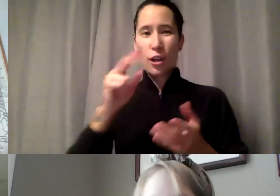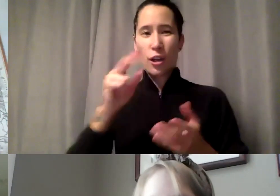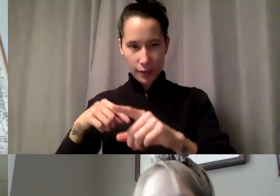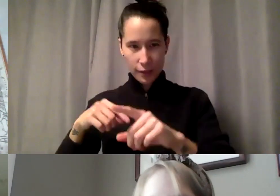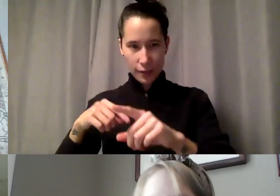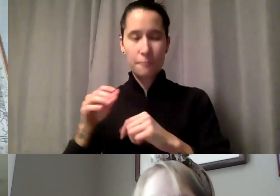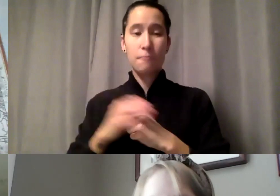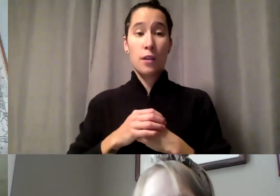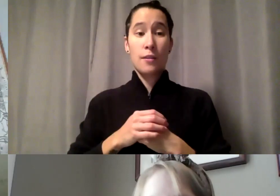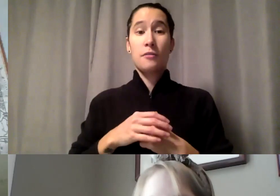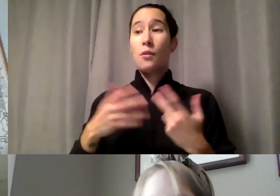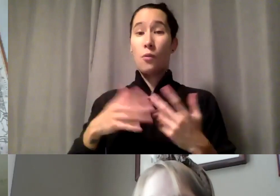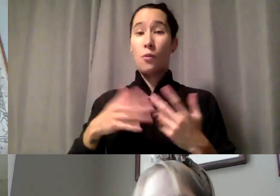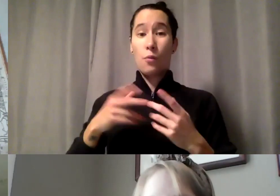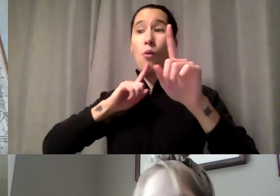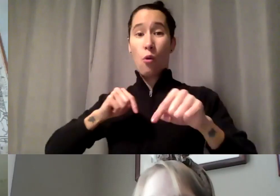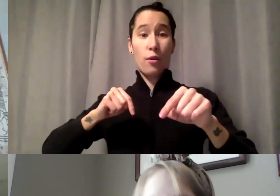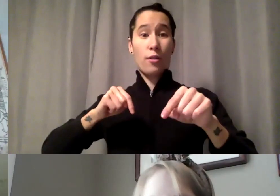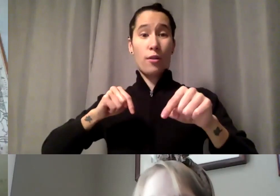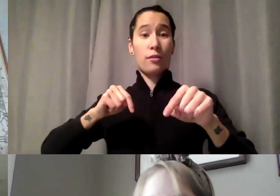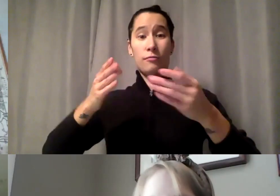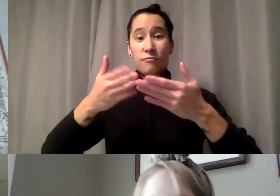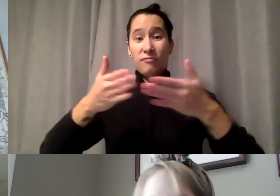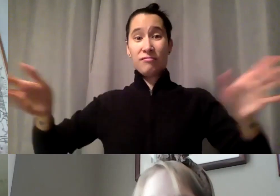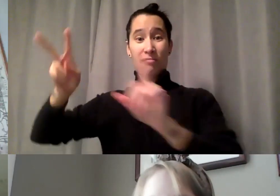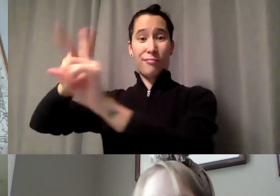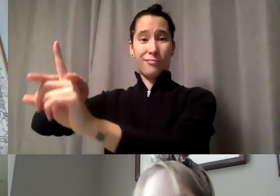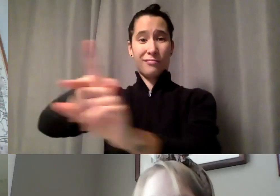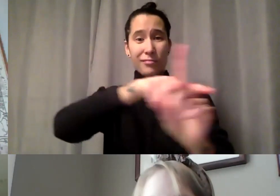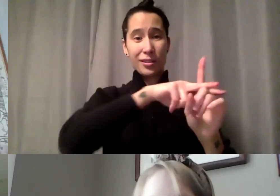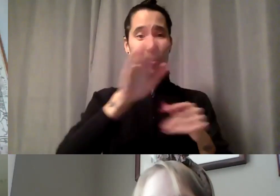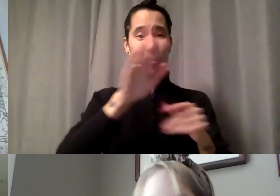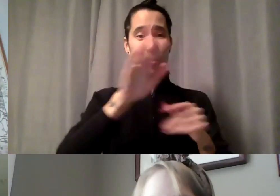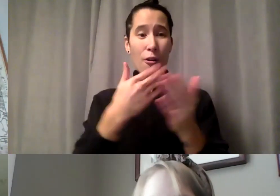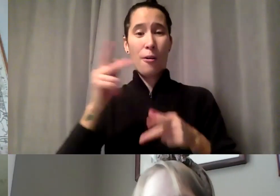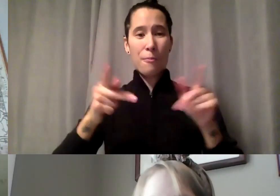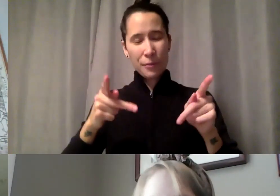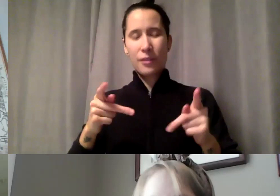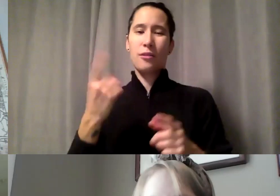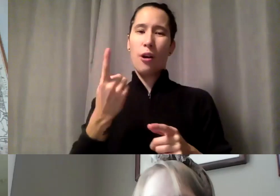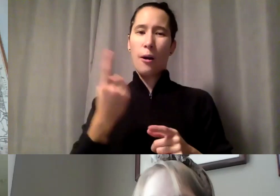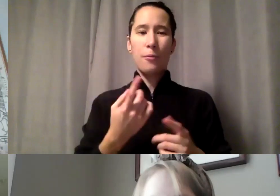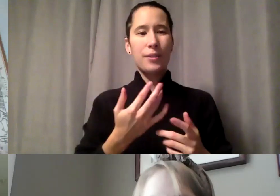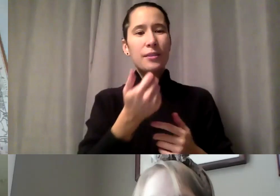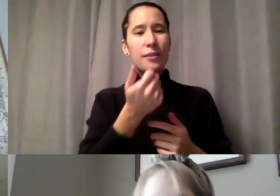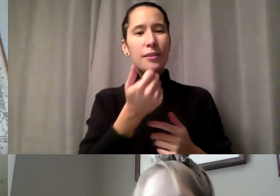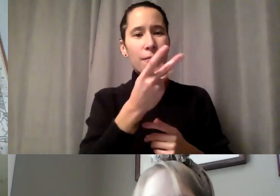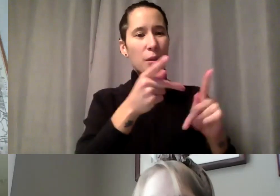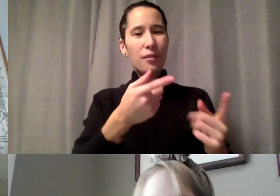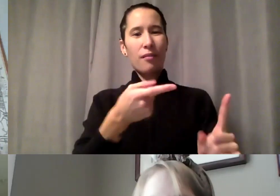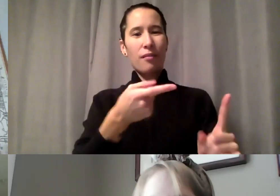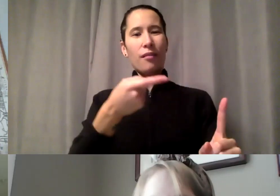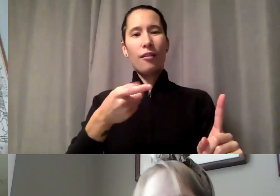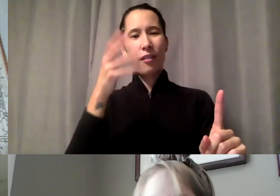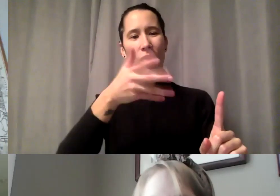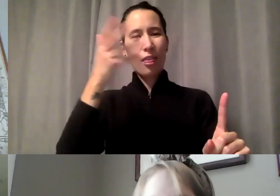very broad order is put in, there are always unintentional concerns that come